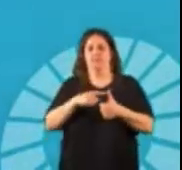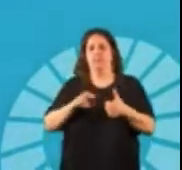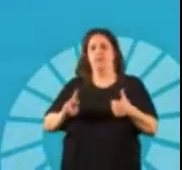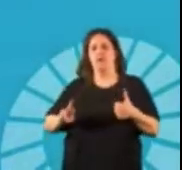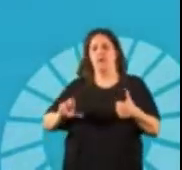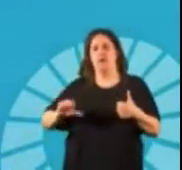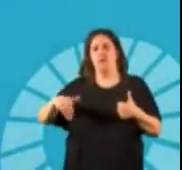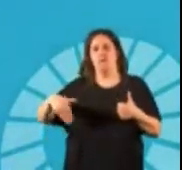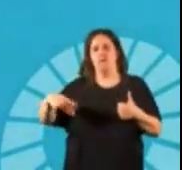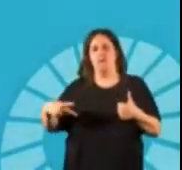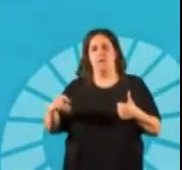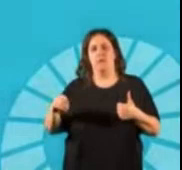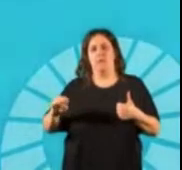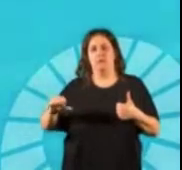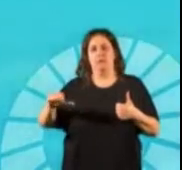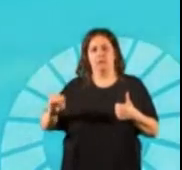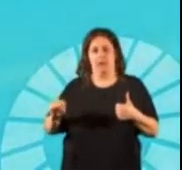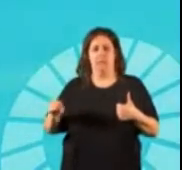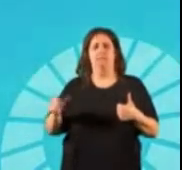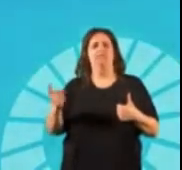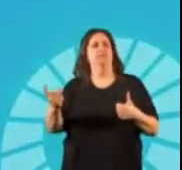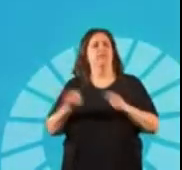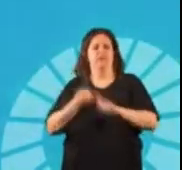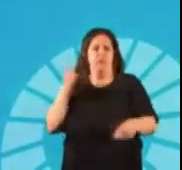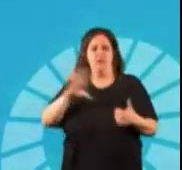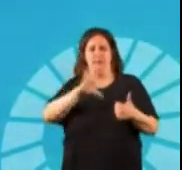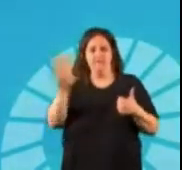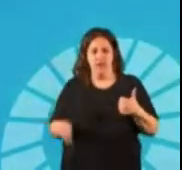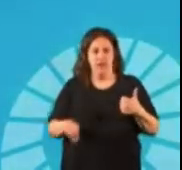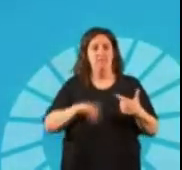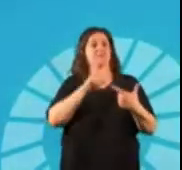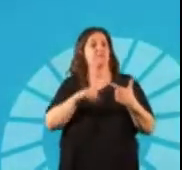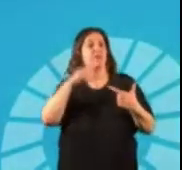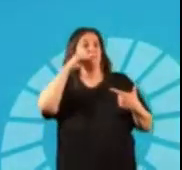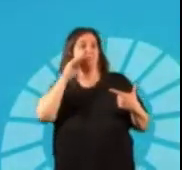Africa, and Angela Merkel, Chancellor of Germany.